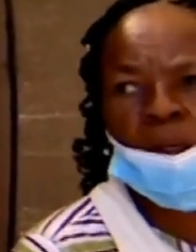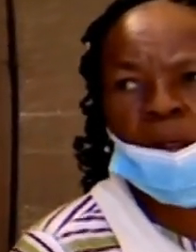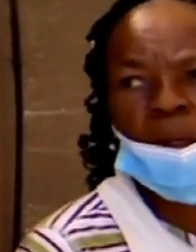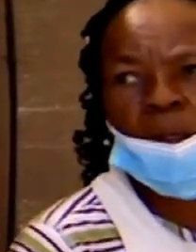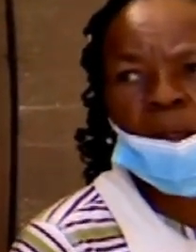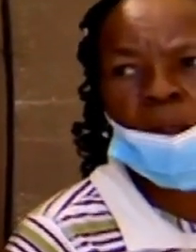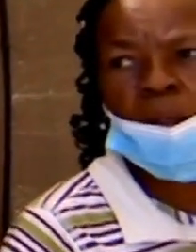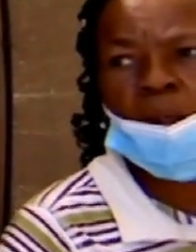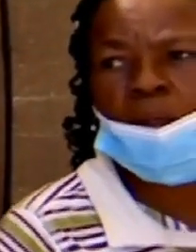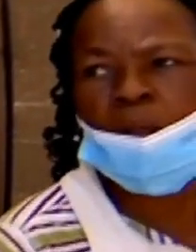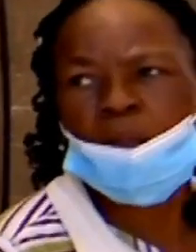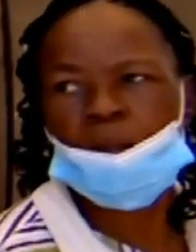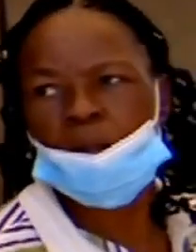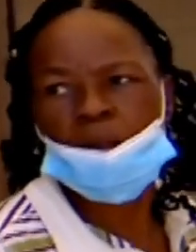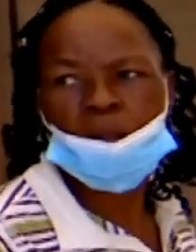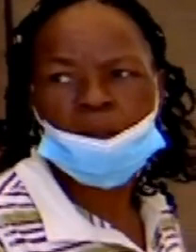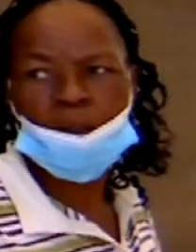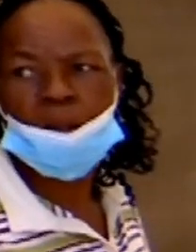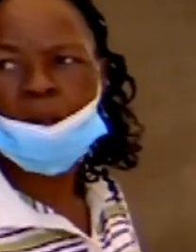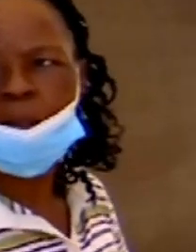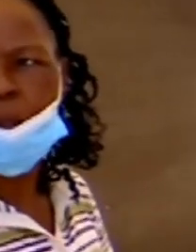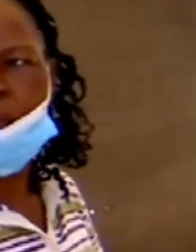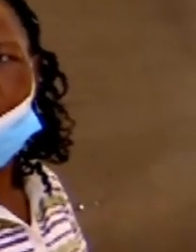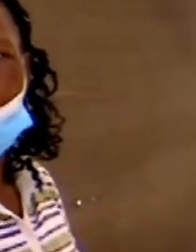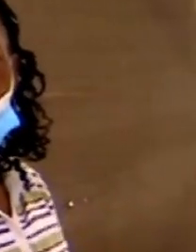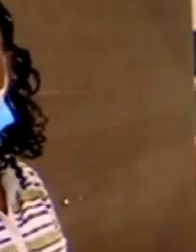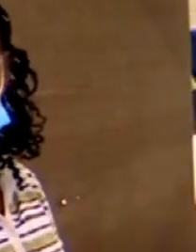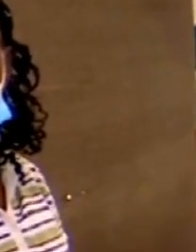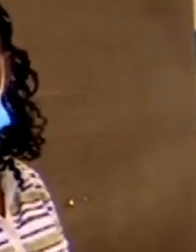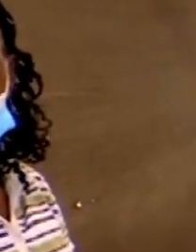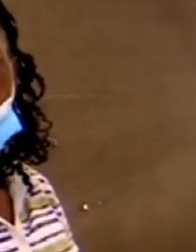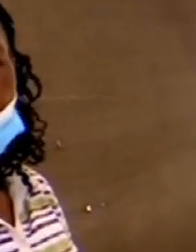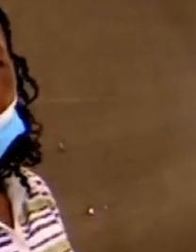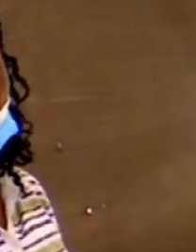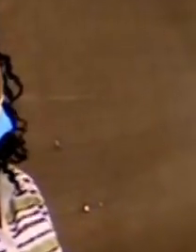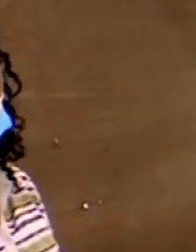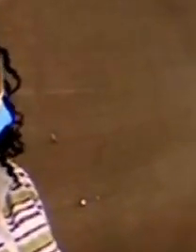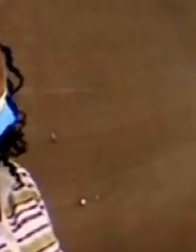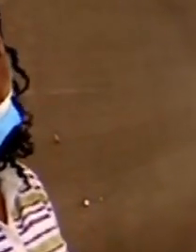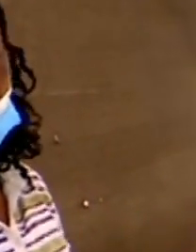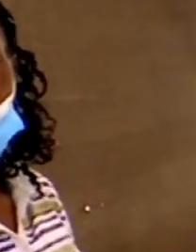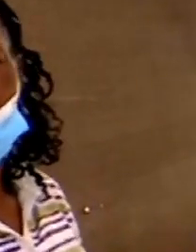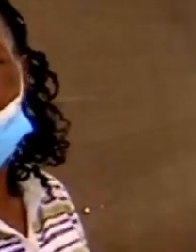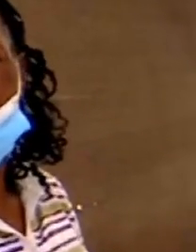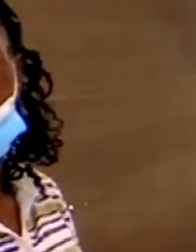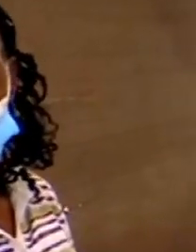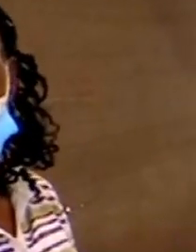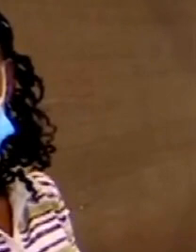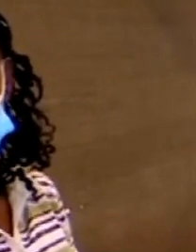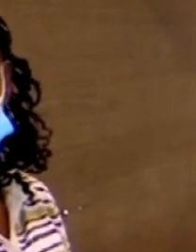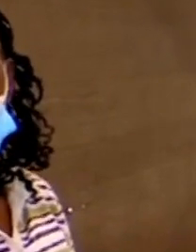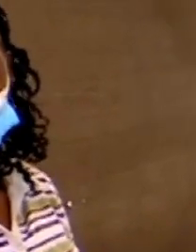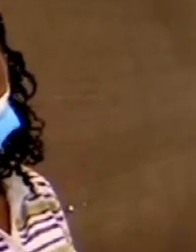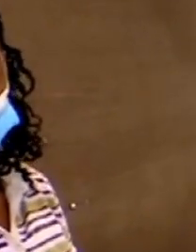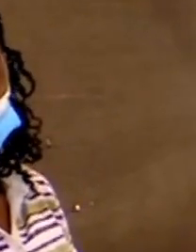like we normally do as a reserve. You know, business is bad. That's all I can say. Yeah, we're not